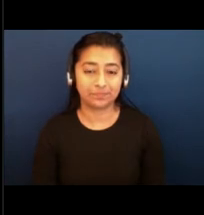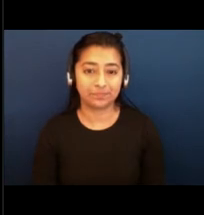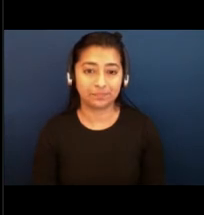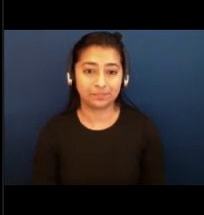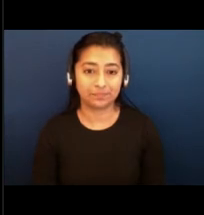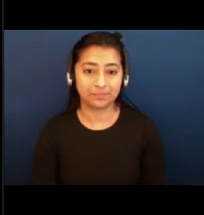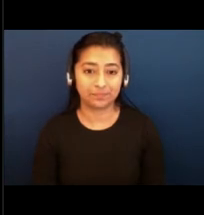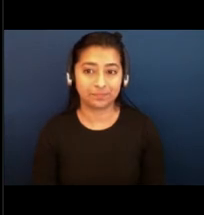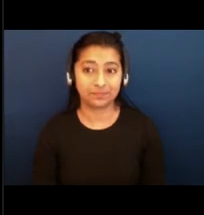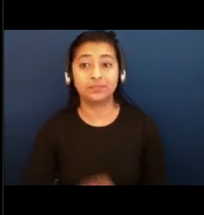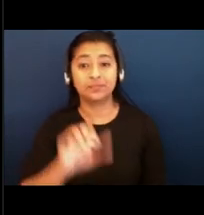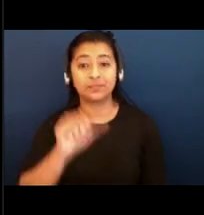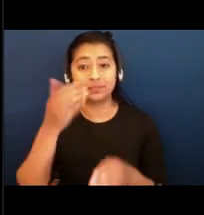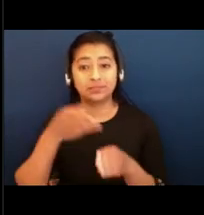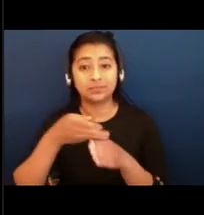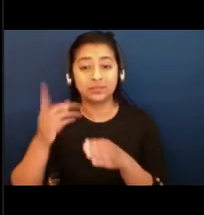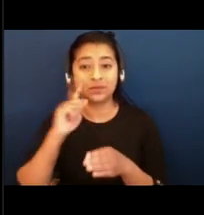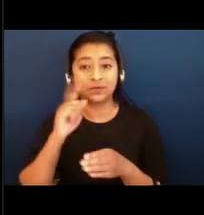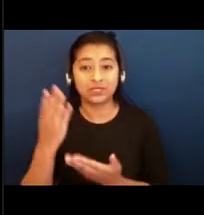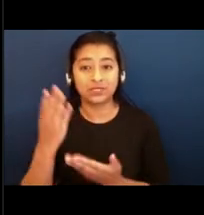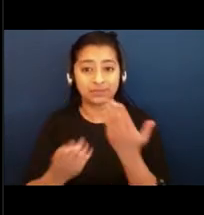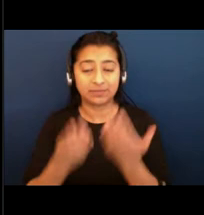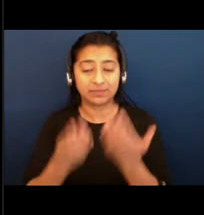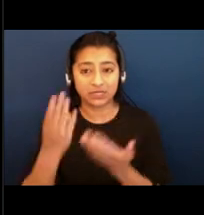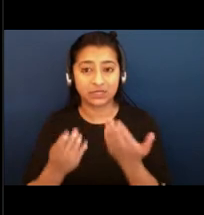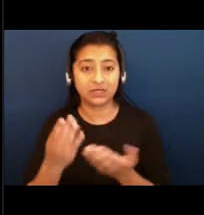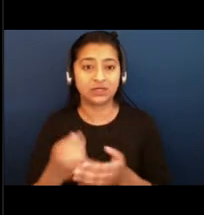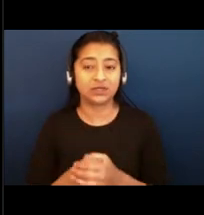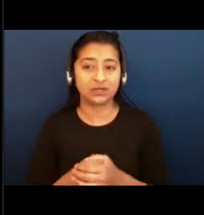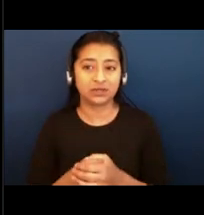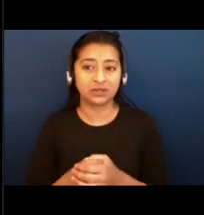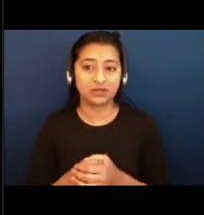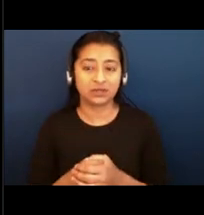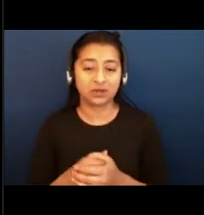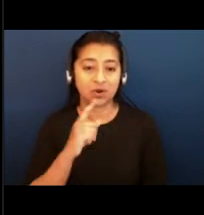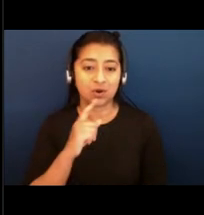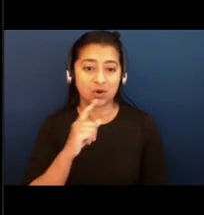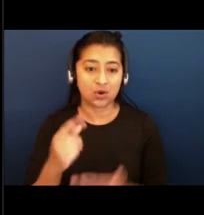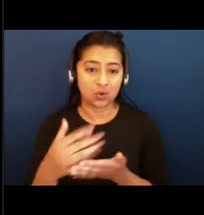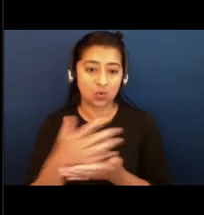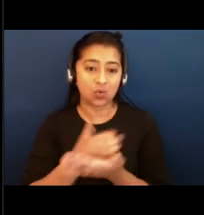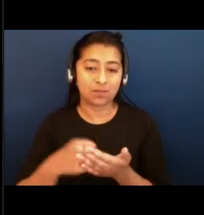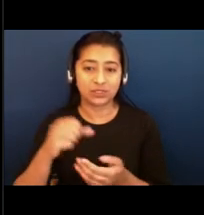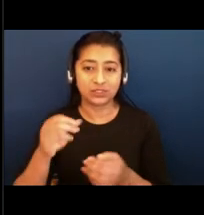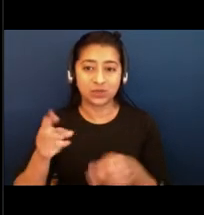Another area of possible submissions are corpus overview articles.